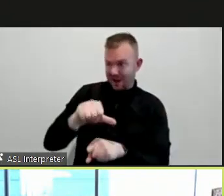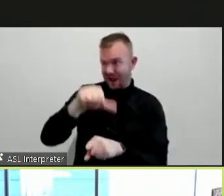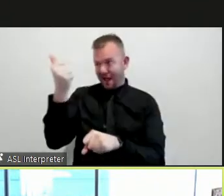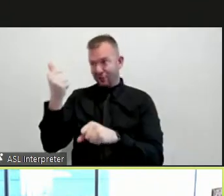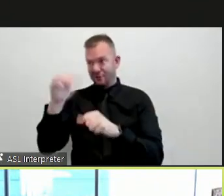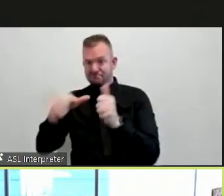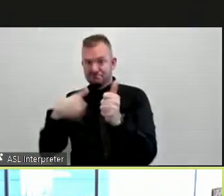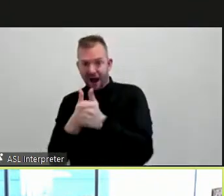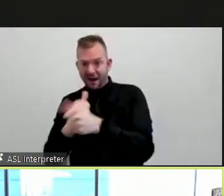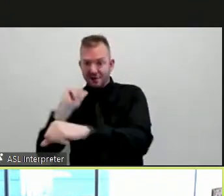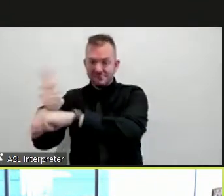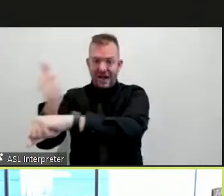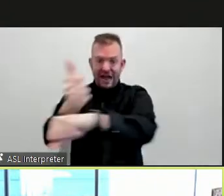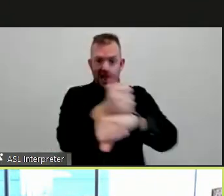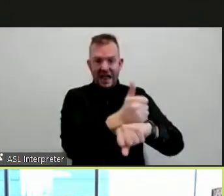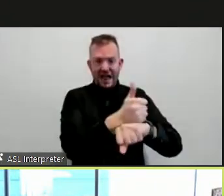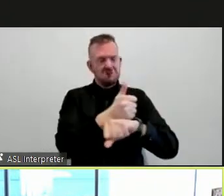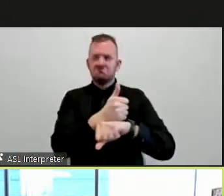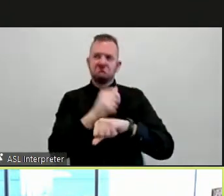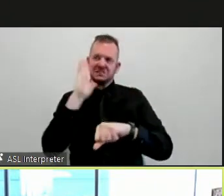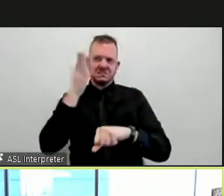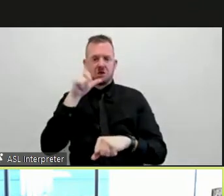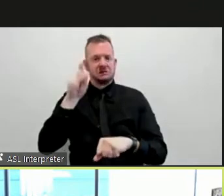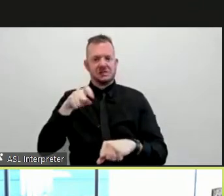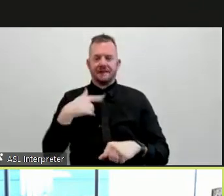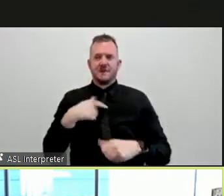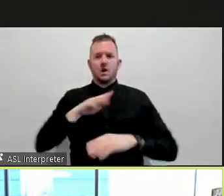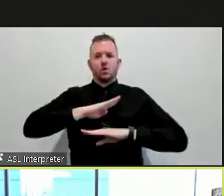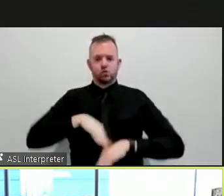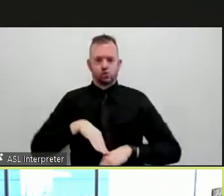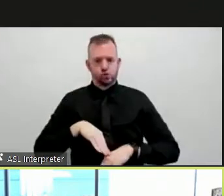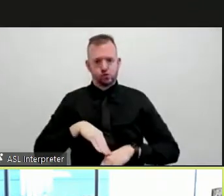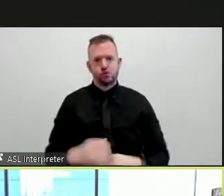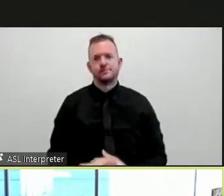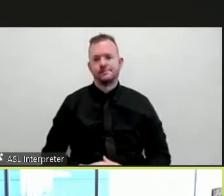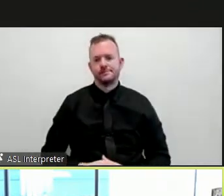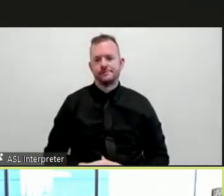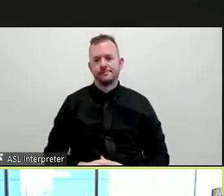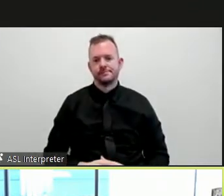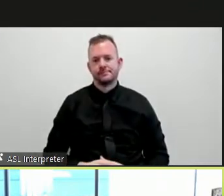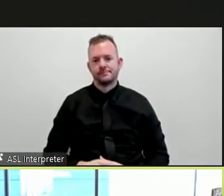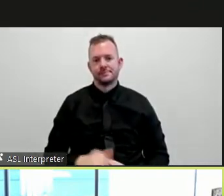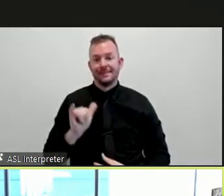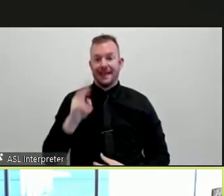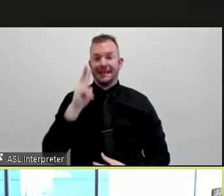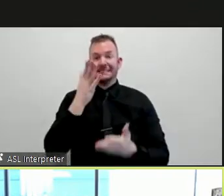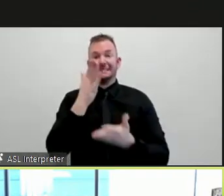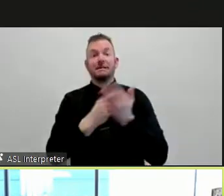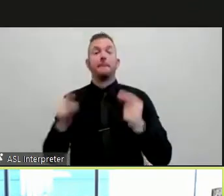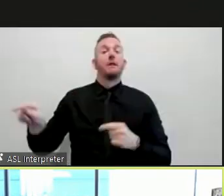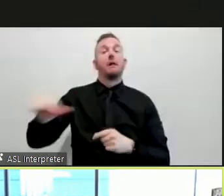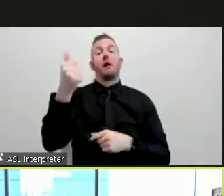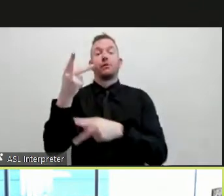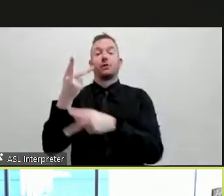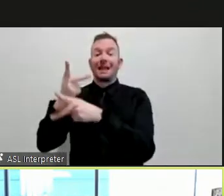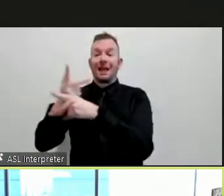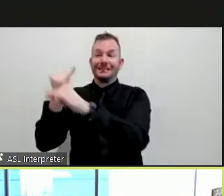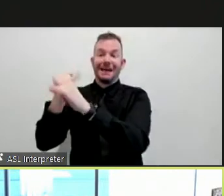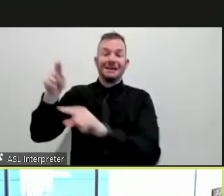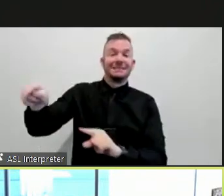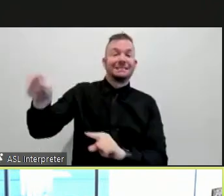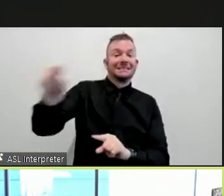didn't. And as you may have heard, that these alternative care sites are now 100% reimbursable